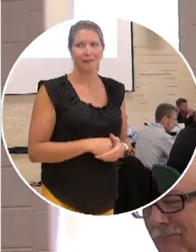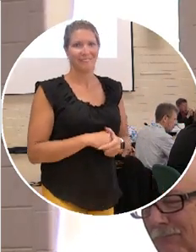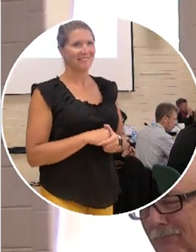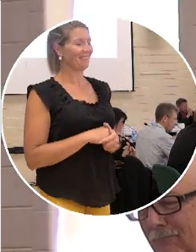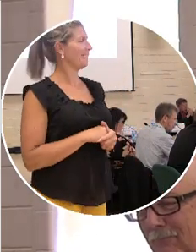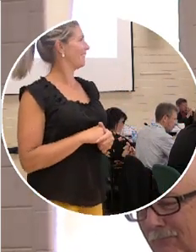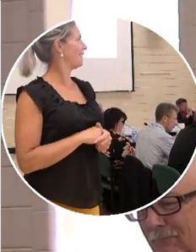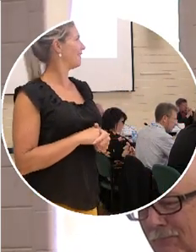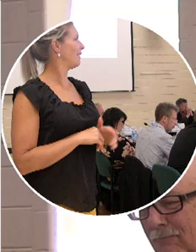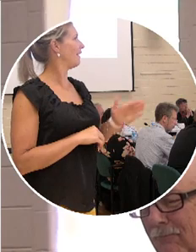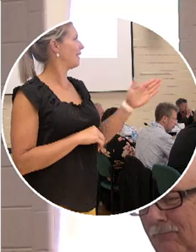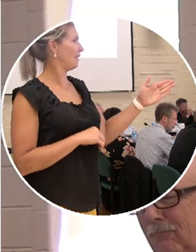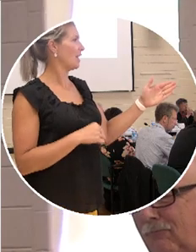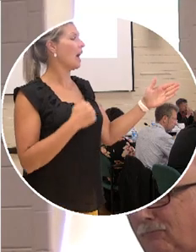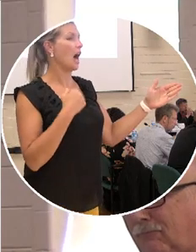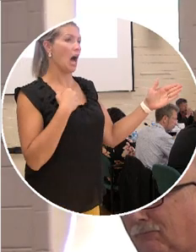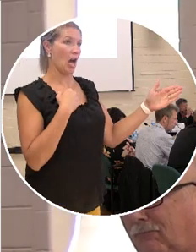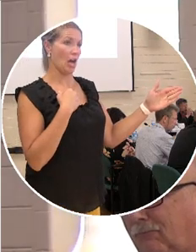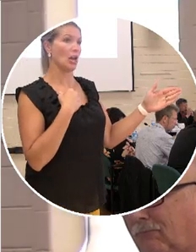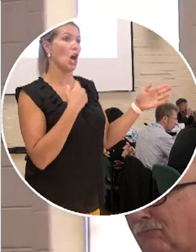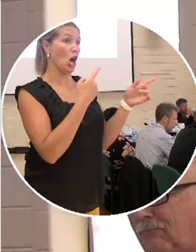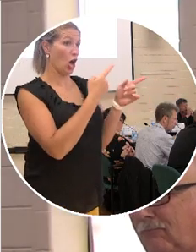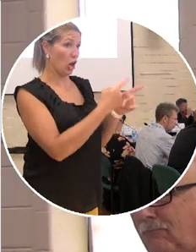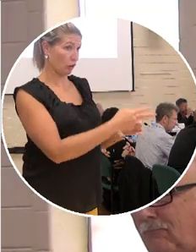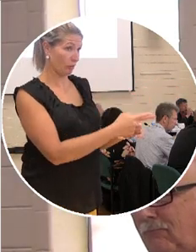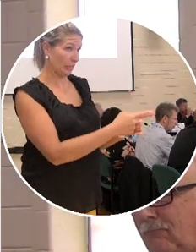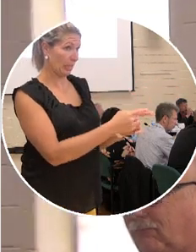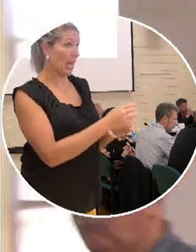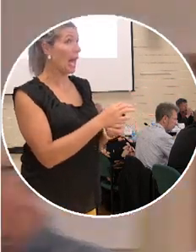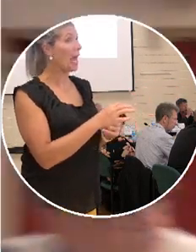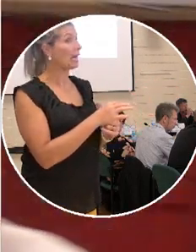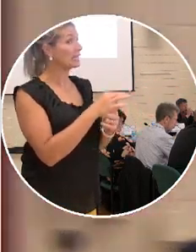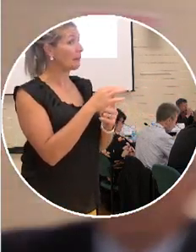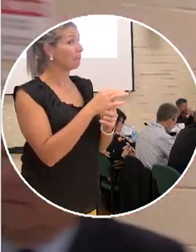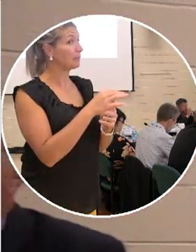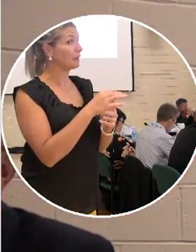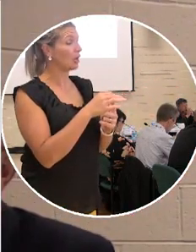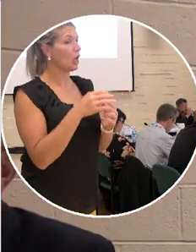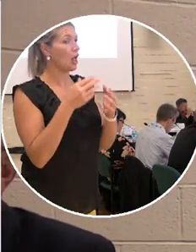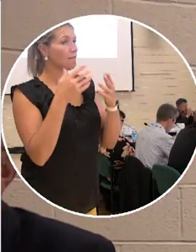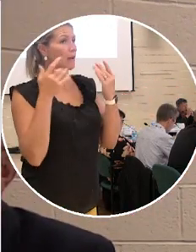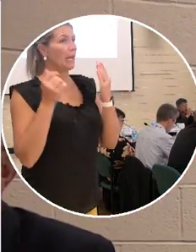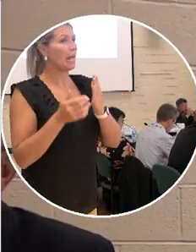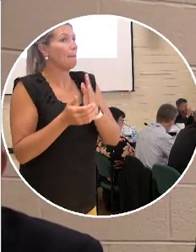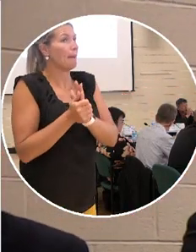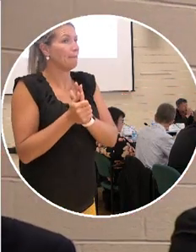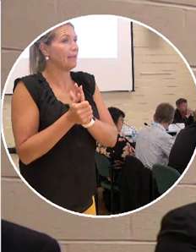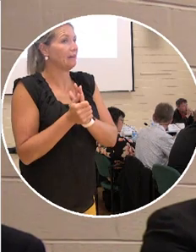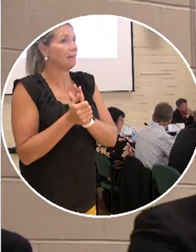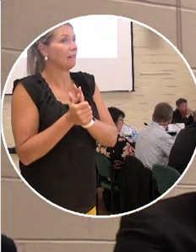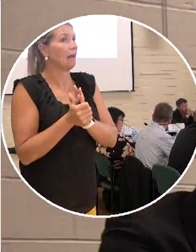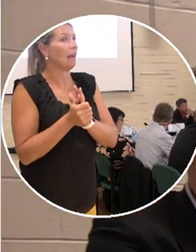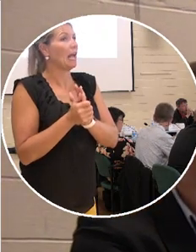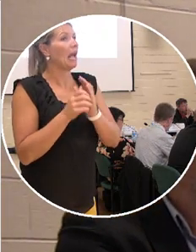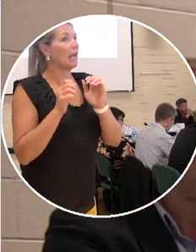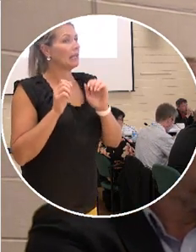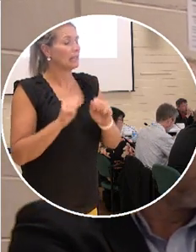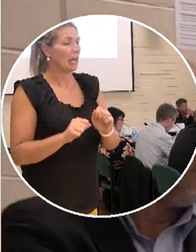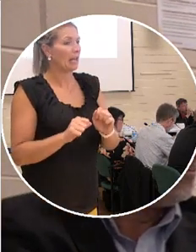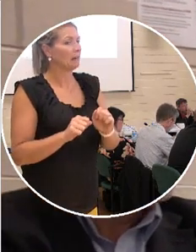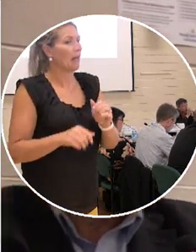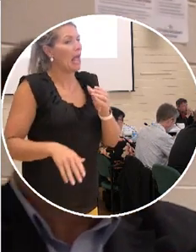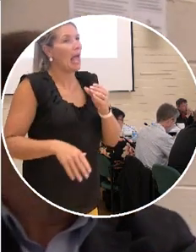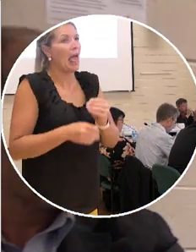I agree with Trustee Whittle, except that I think a friendly amendment can be made, and then the trustees